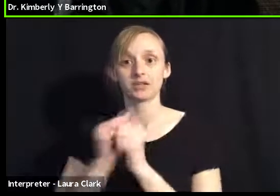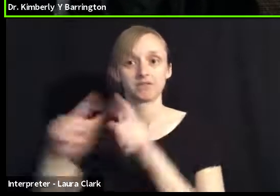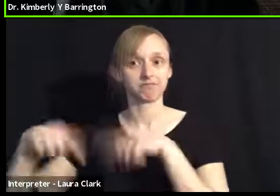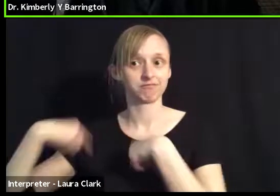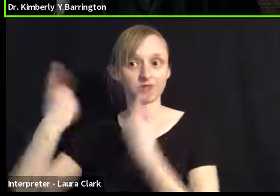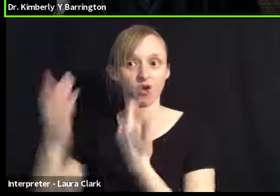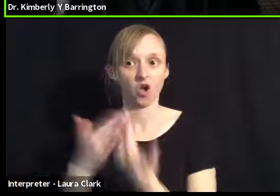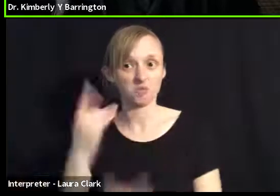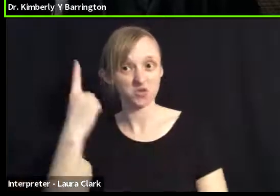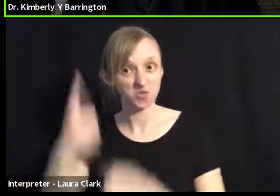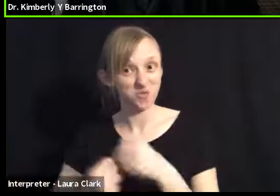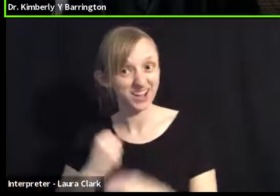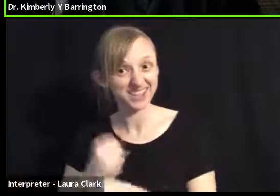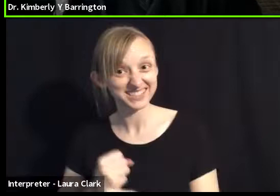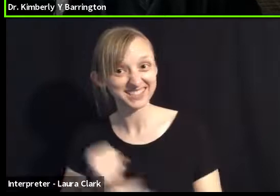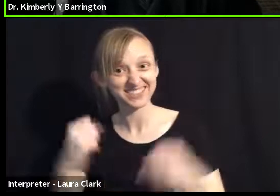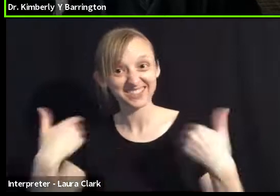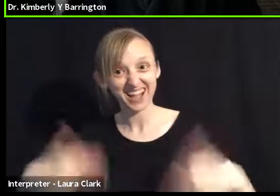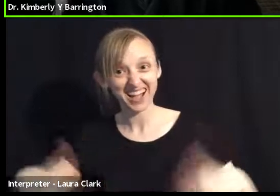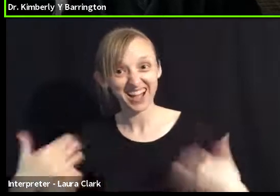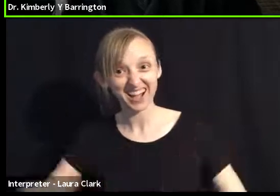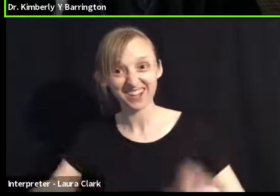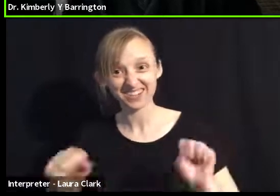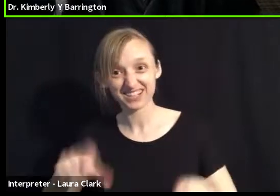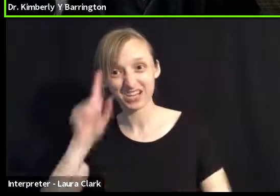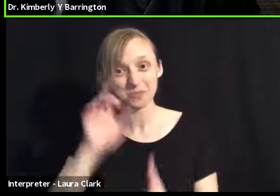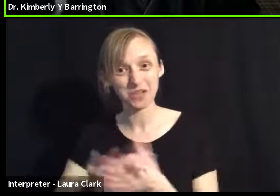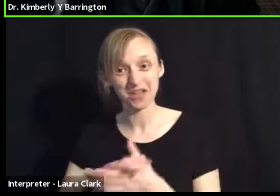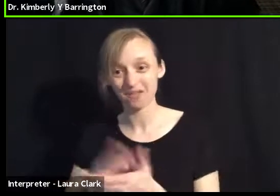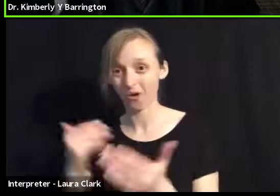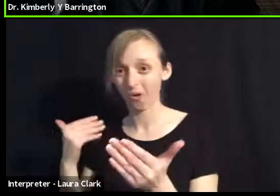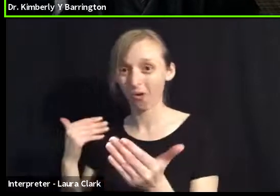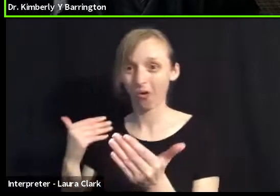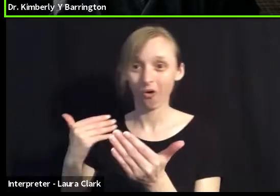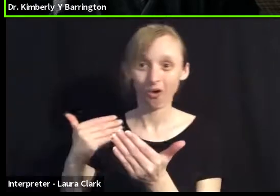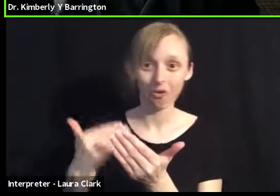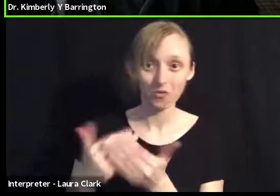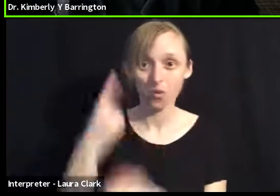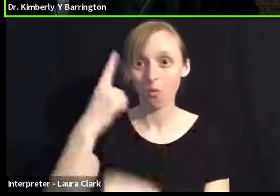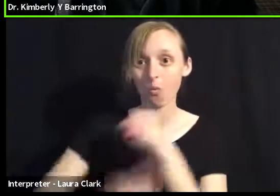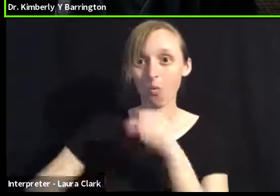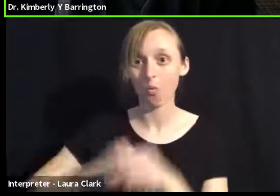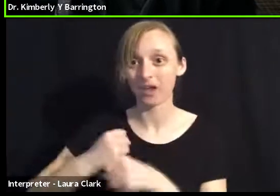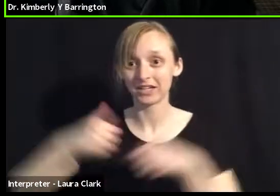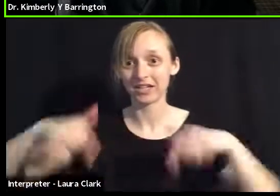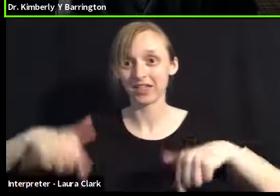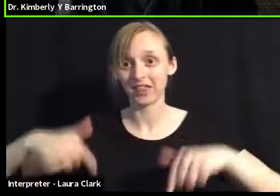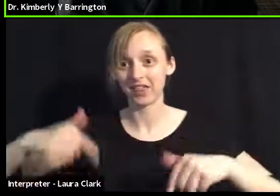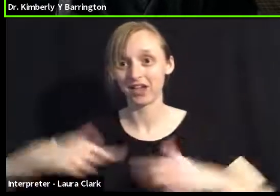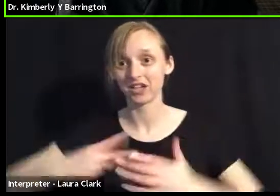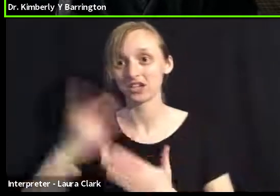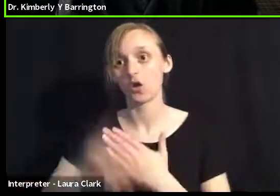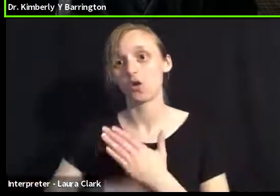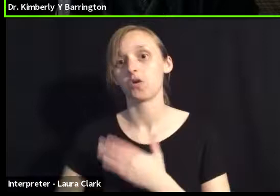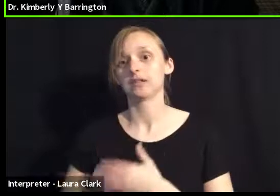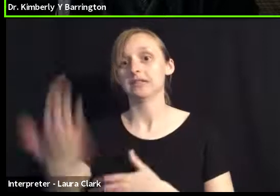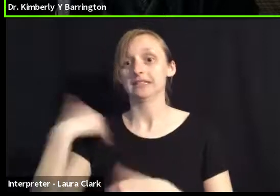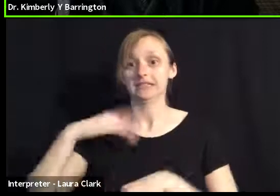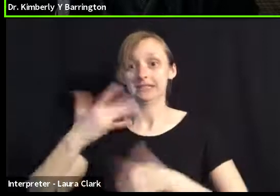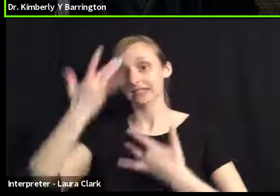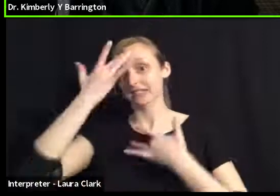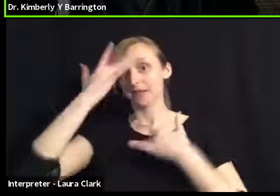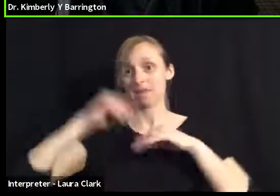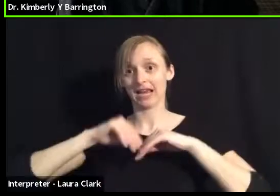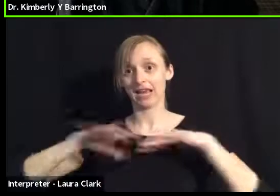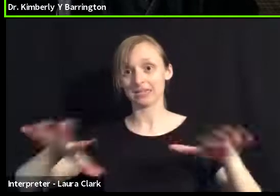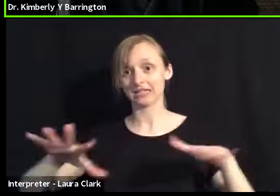you believe it? We are almost at the 1 year mark. We started 6 weeks into the pandemic, and look where